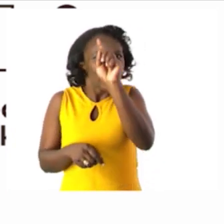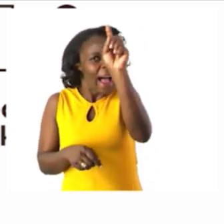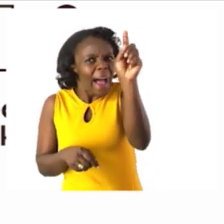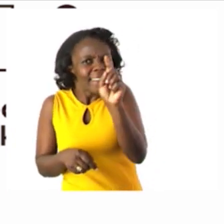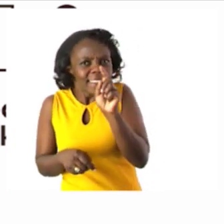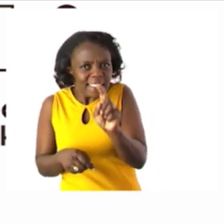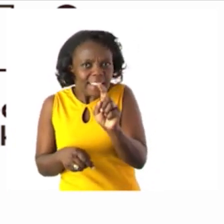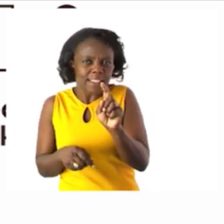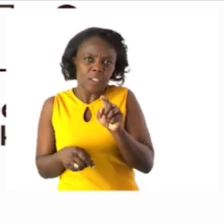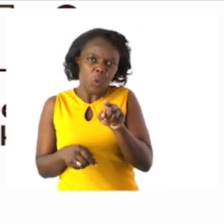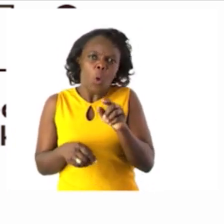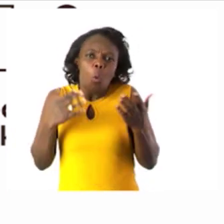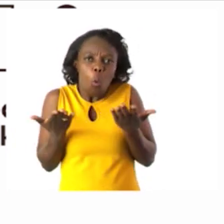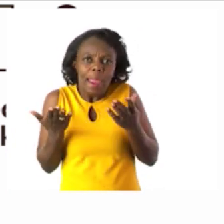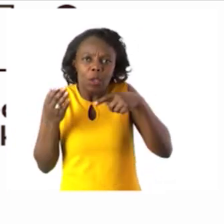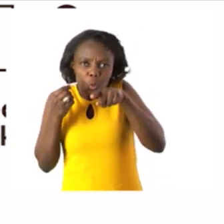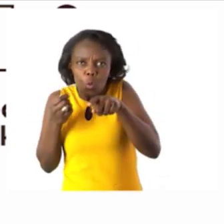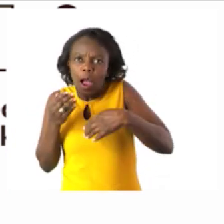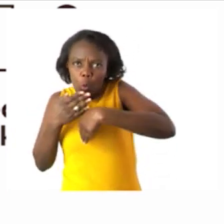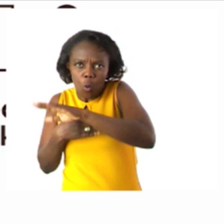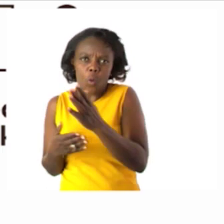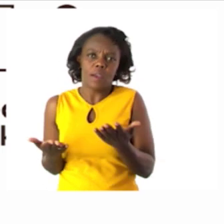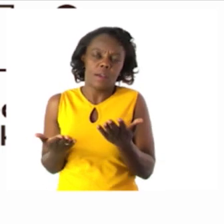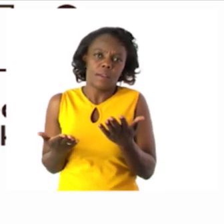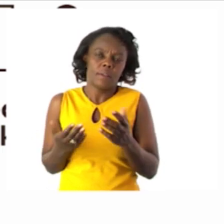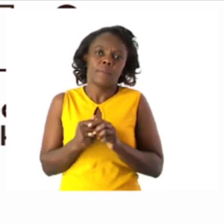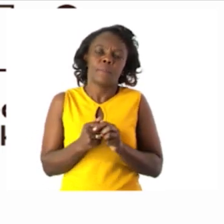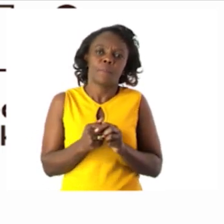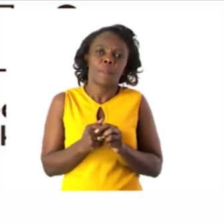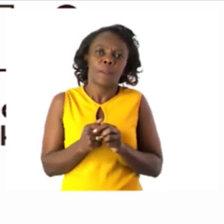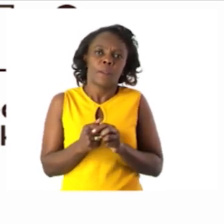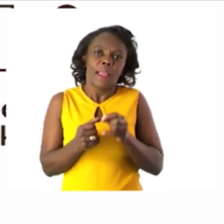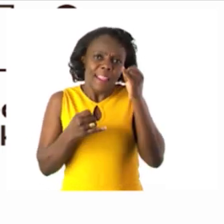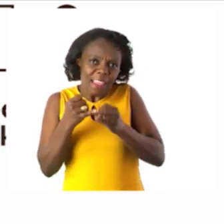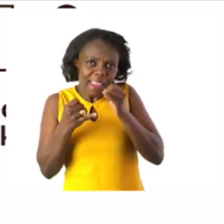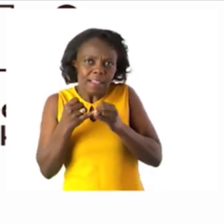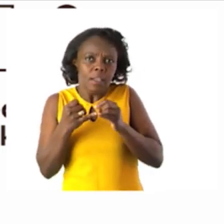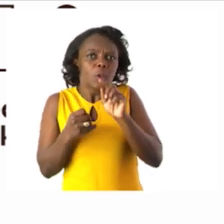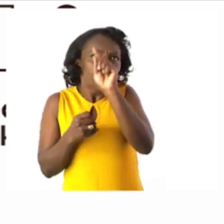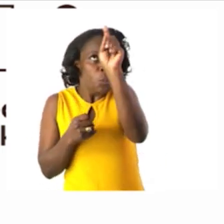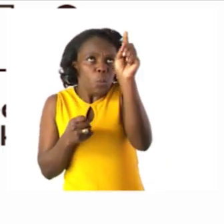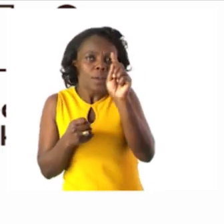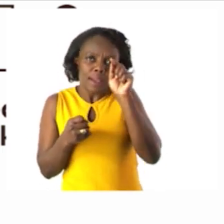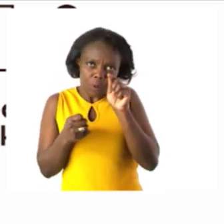question mark that I should put at the end. So you can continue with the others by reading the sentence and then see